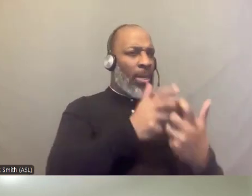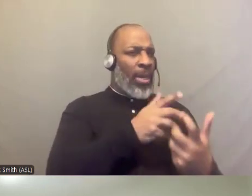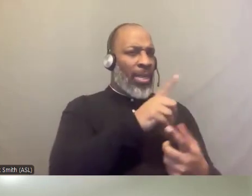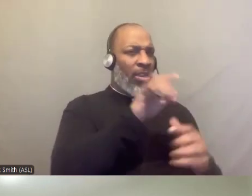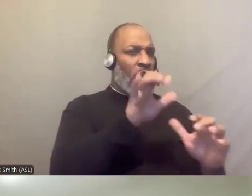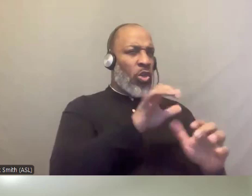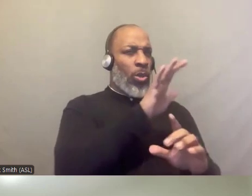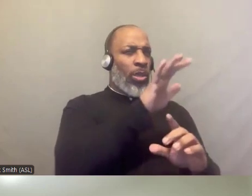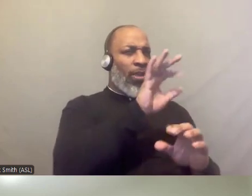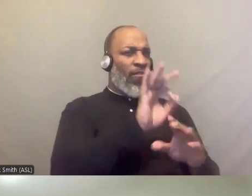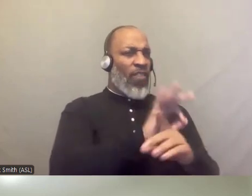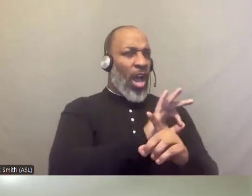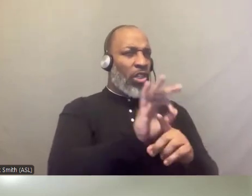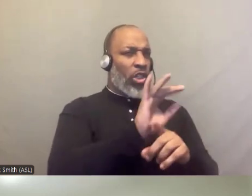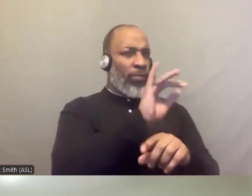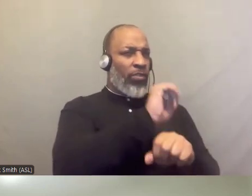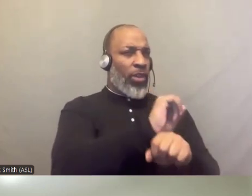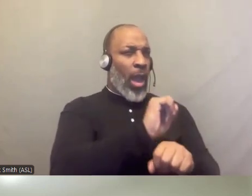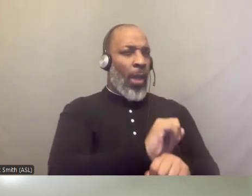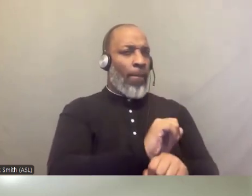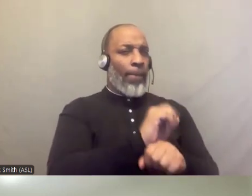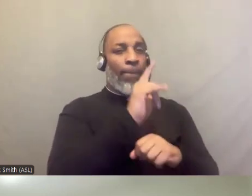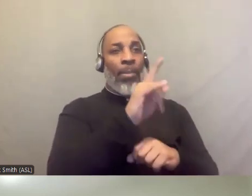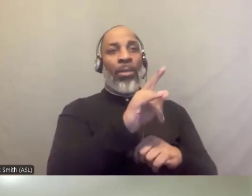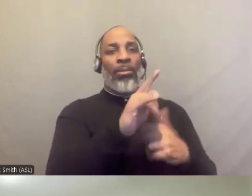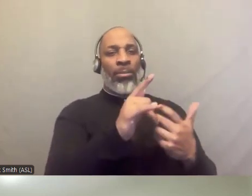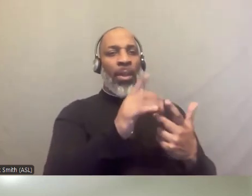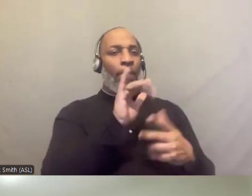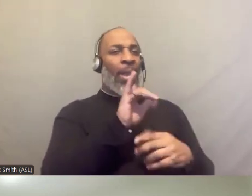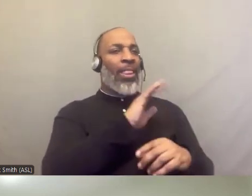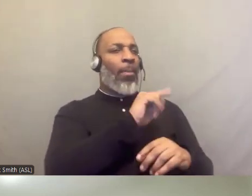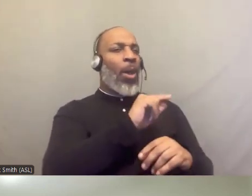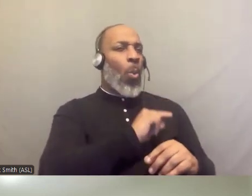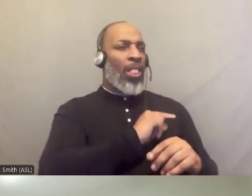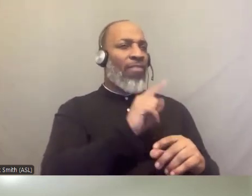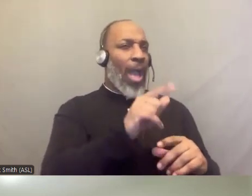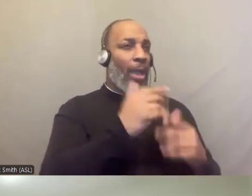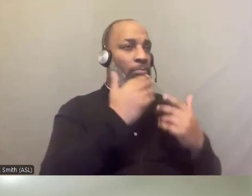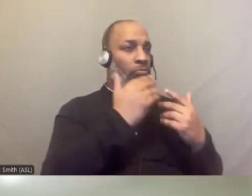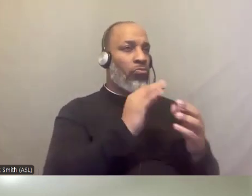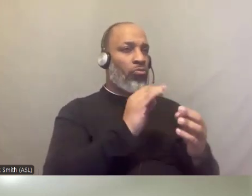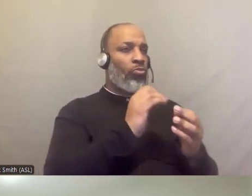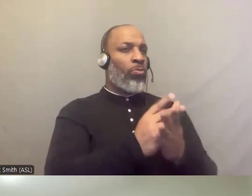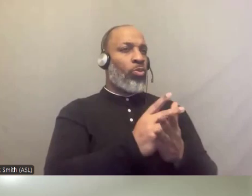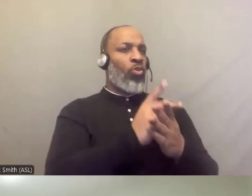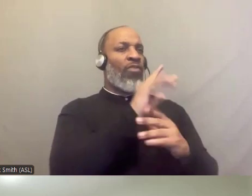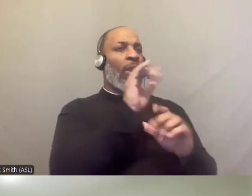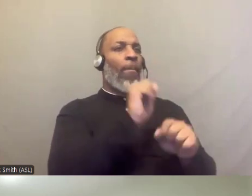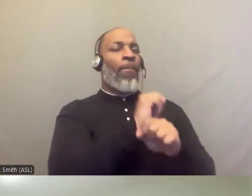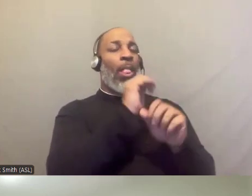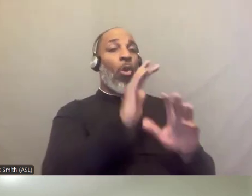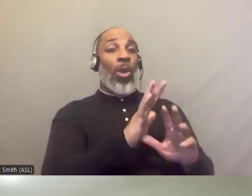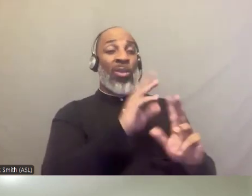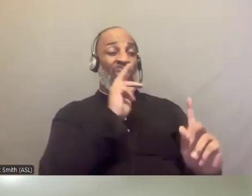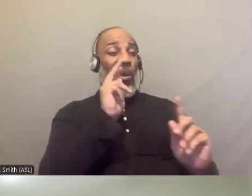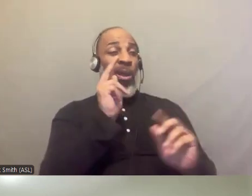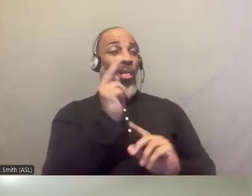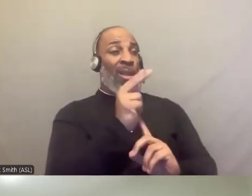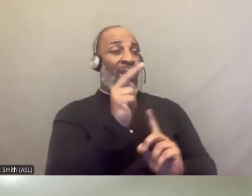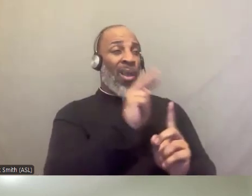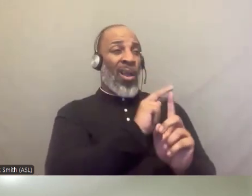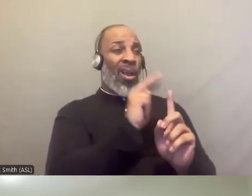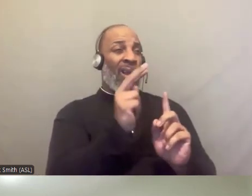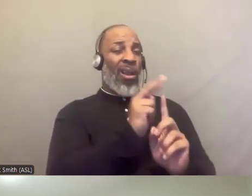the essential functions of their job, which thereby makes them a qualified employee. So when you're looking at or thinking about what